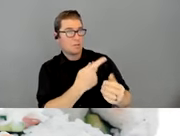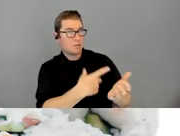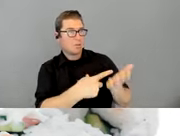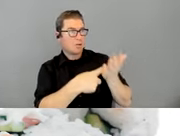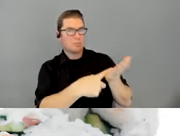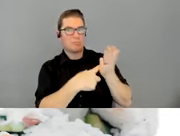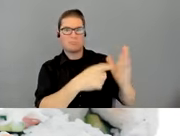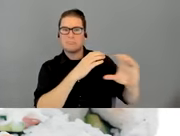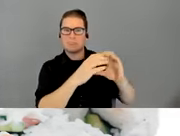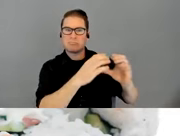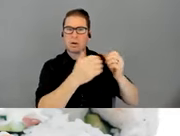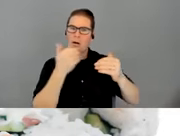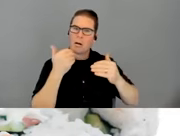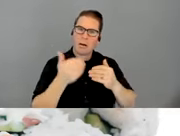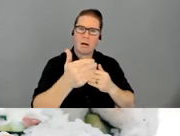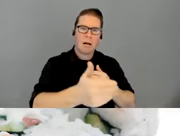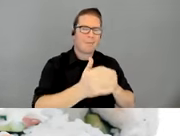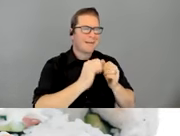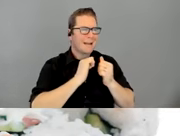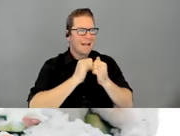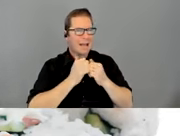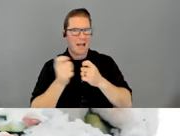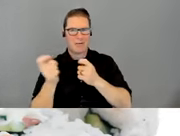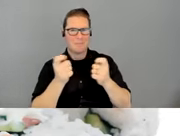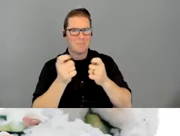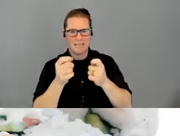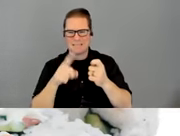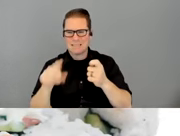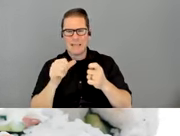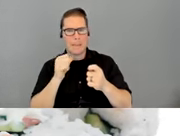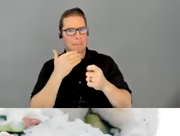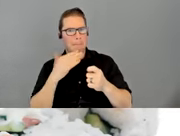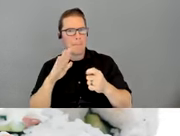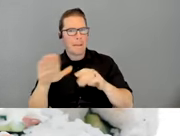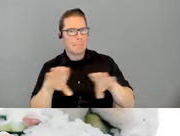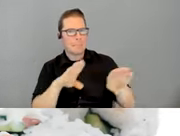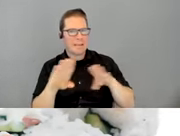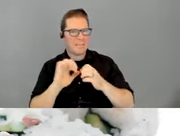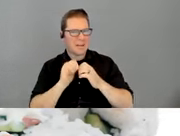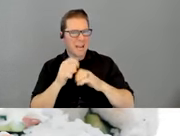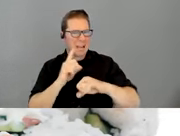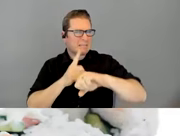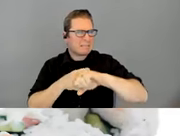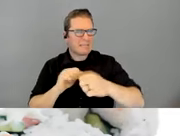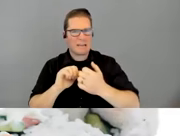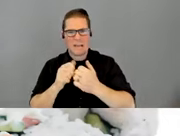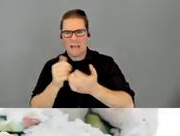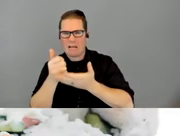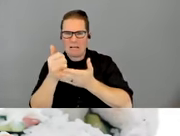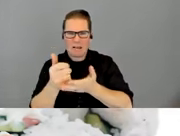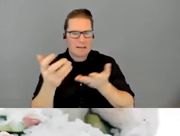behaviors that happen in the classroom, which again, kind of blossomed into, what are we doing to